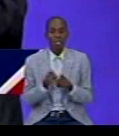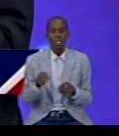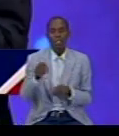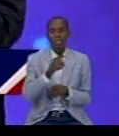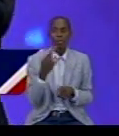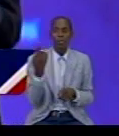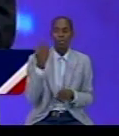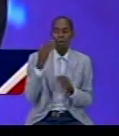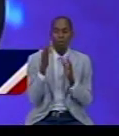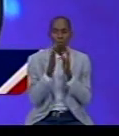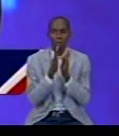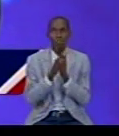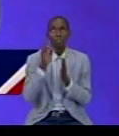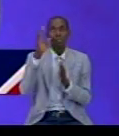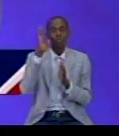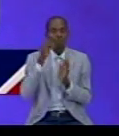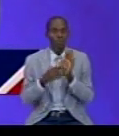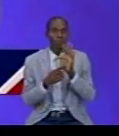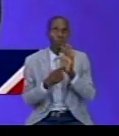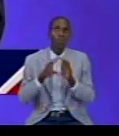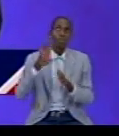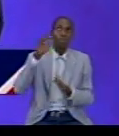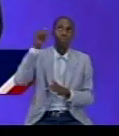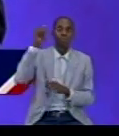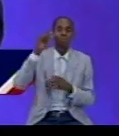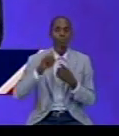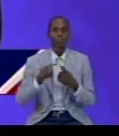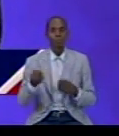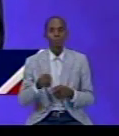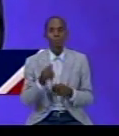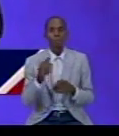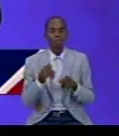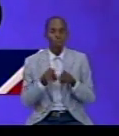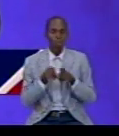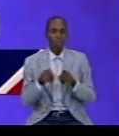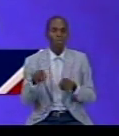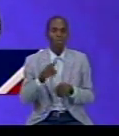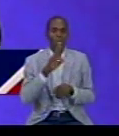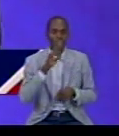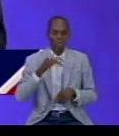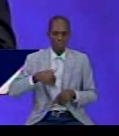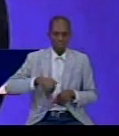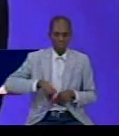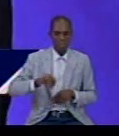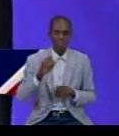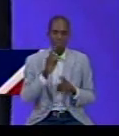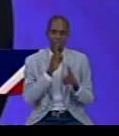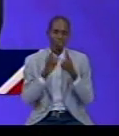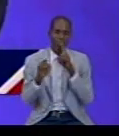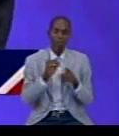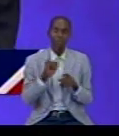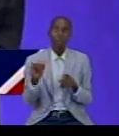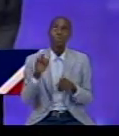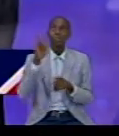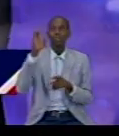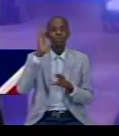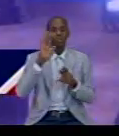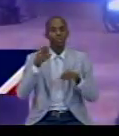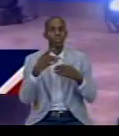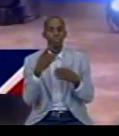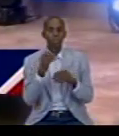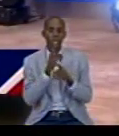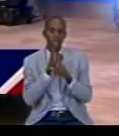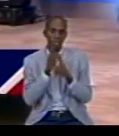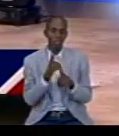he will show up, he will reveal himself unto them. That while they were yet praying, he will give them the answer, he'll give